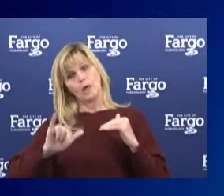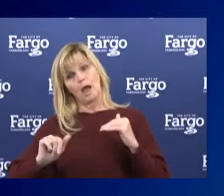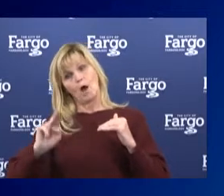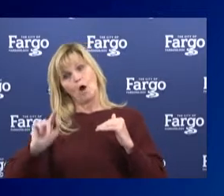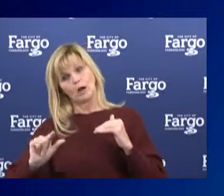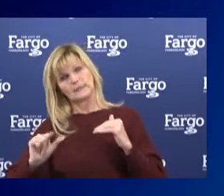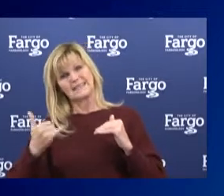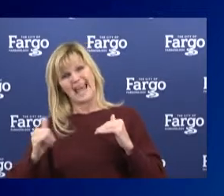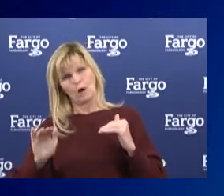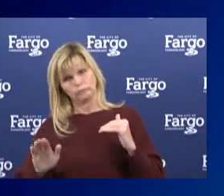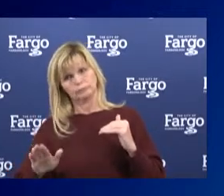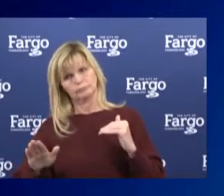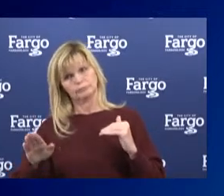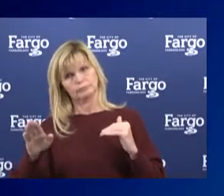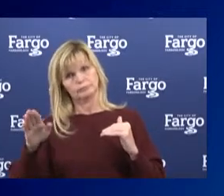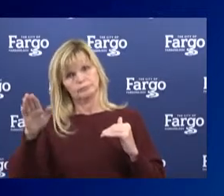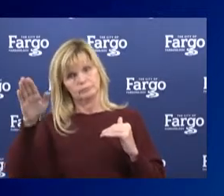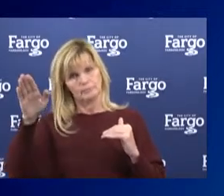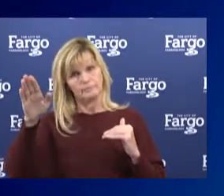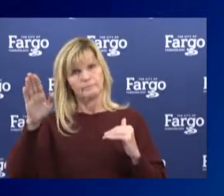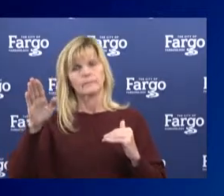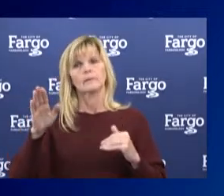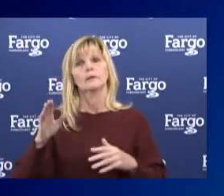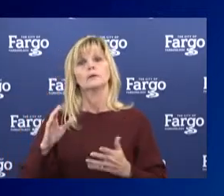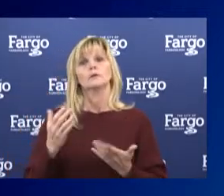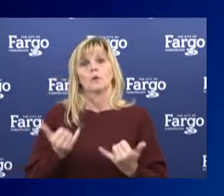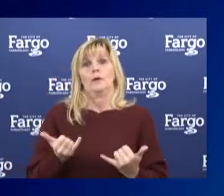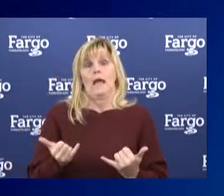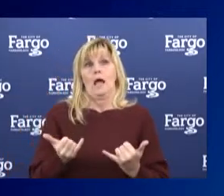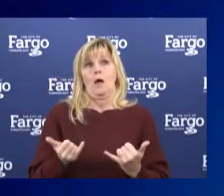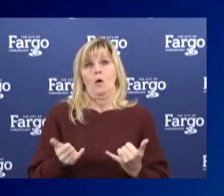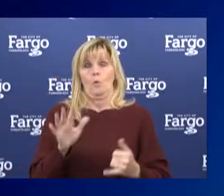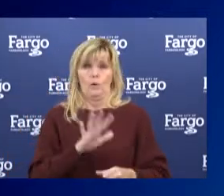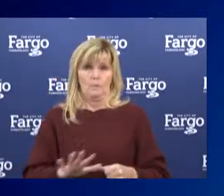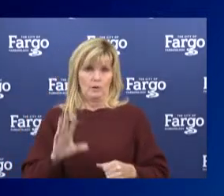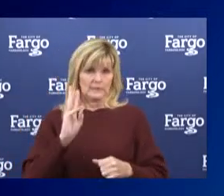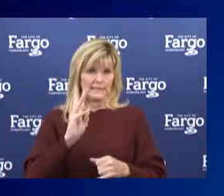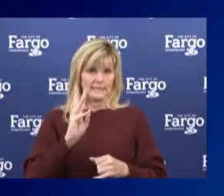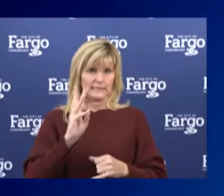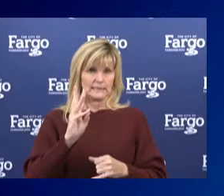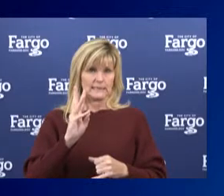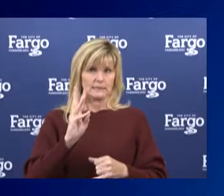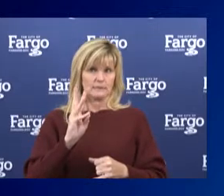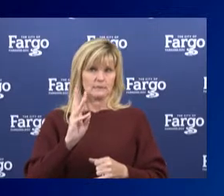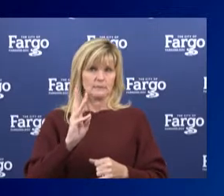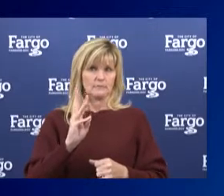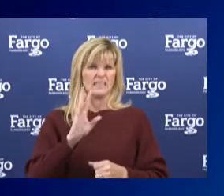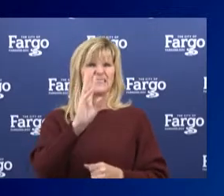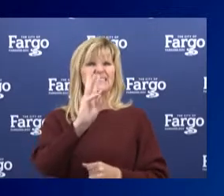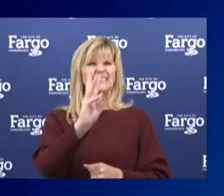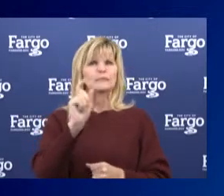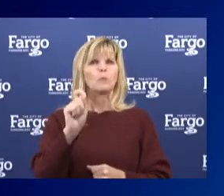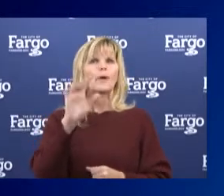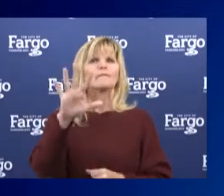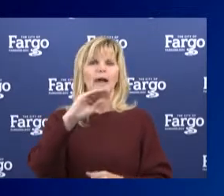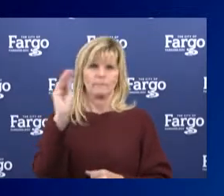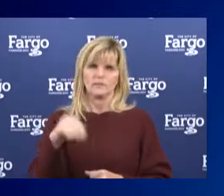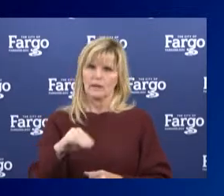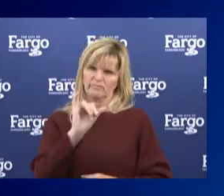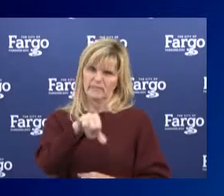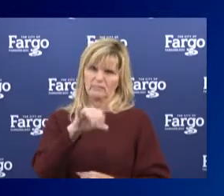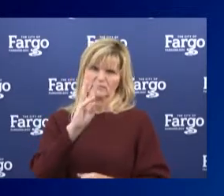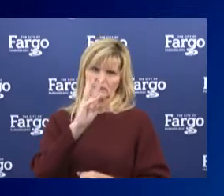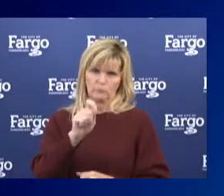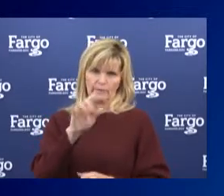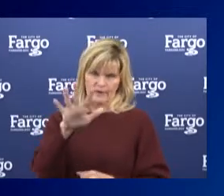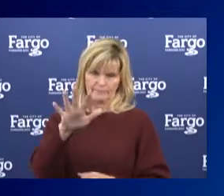it's been steadily going up since then to where we're at about 6 or approaching 6.5% now. And where